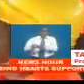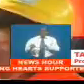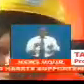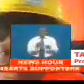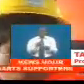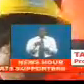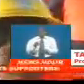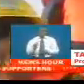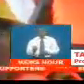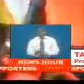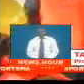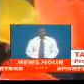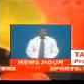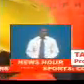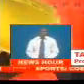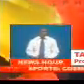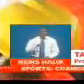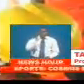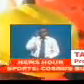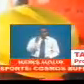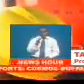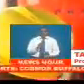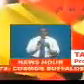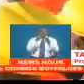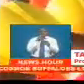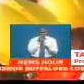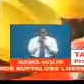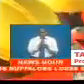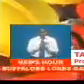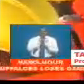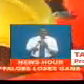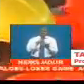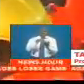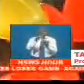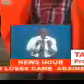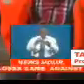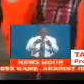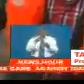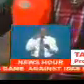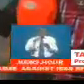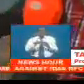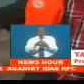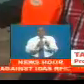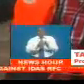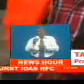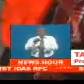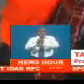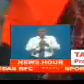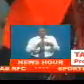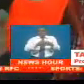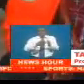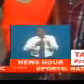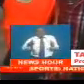activities of the port. The minister then went on a cruise to the project site to see at first hand the